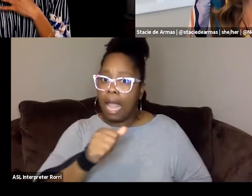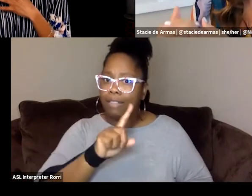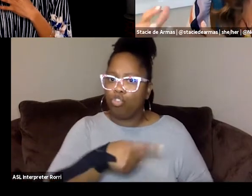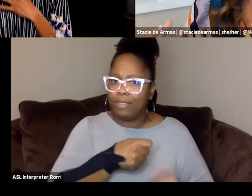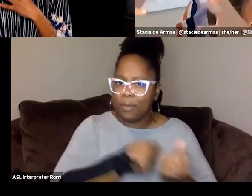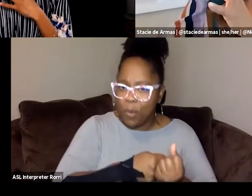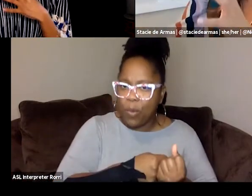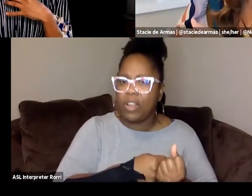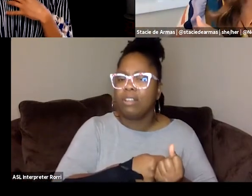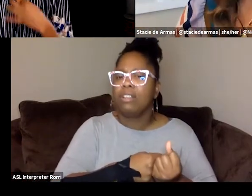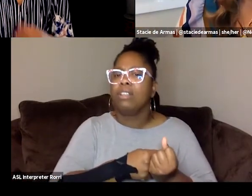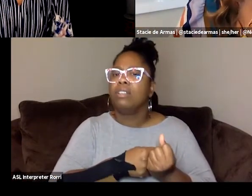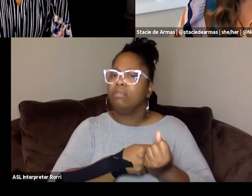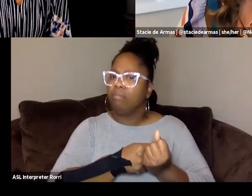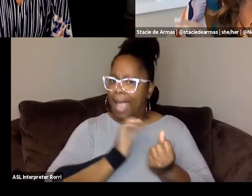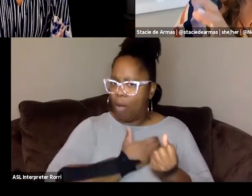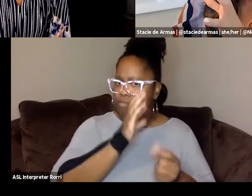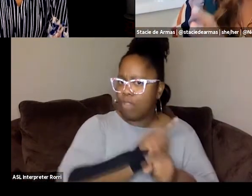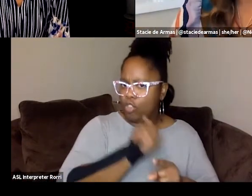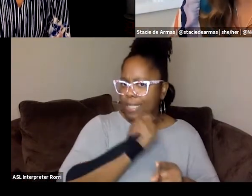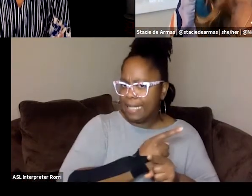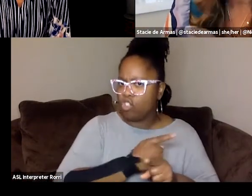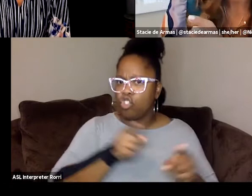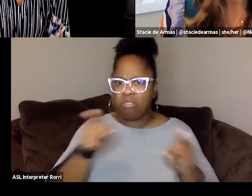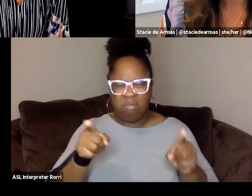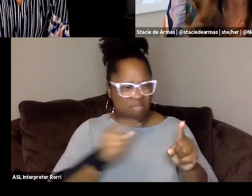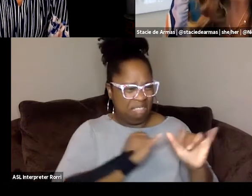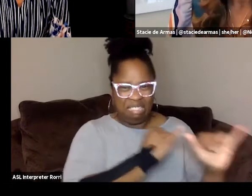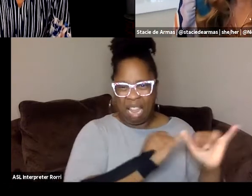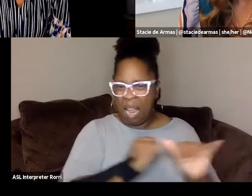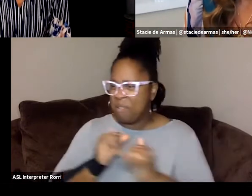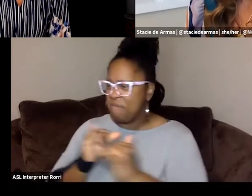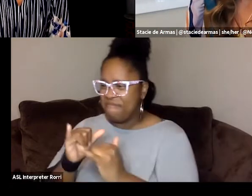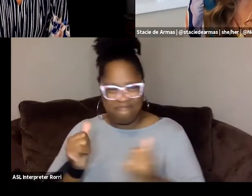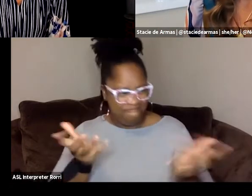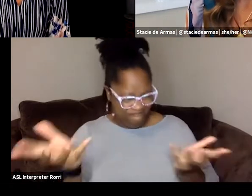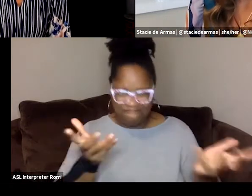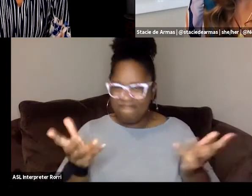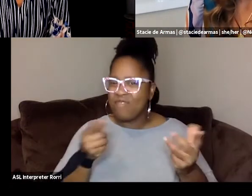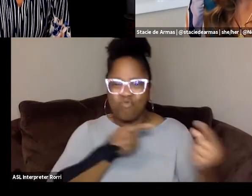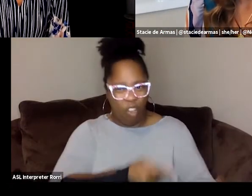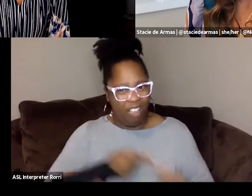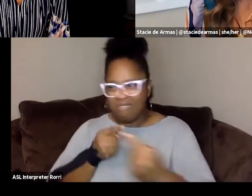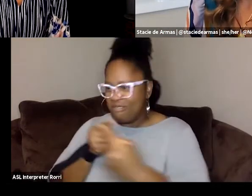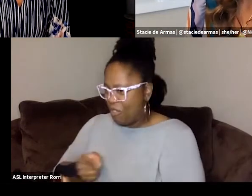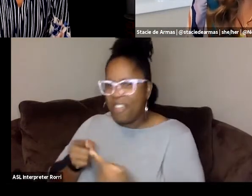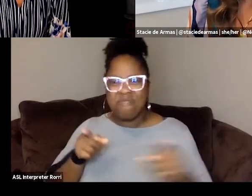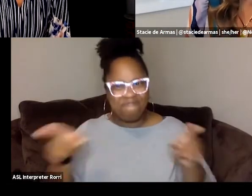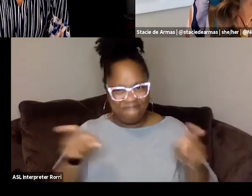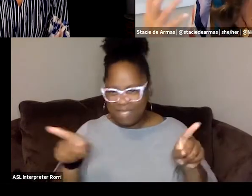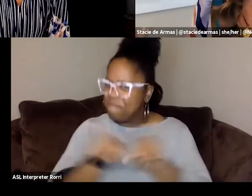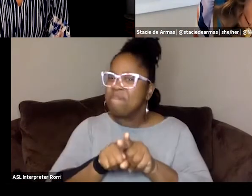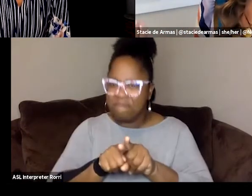behind what we know our brothers and sisters and in the same space have been